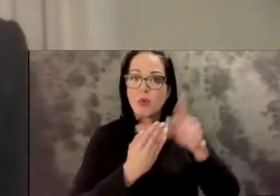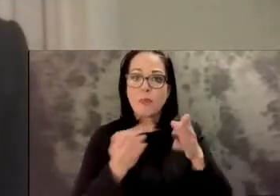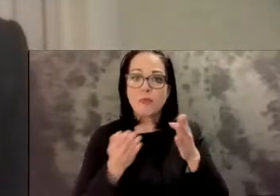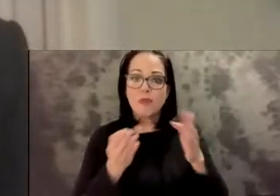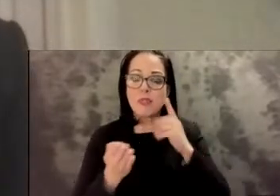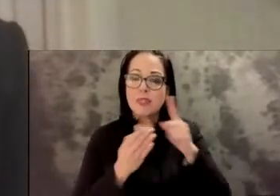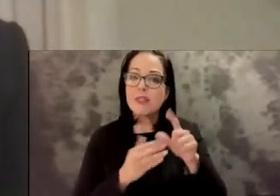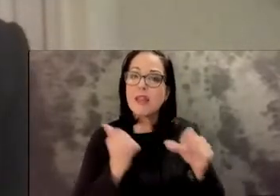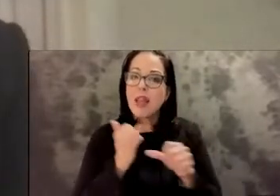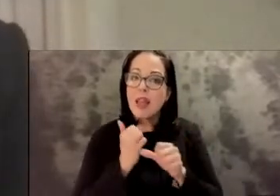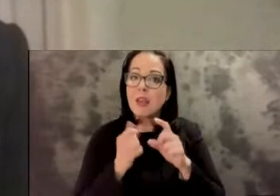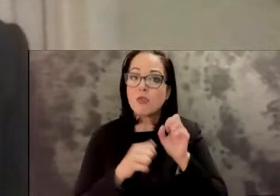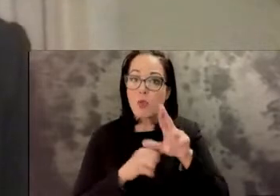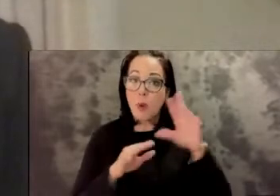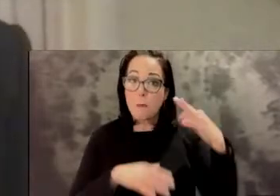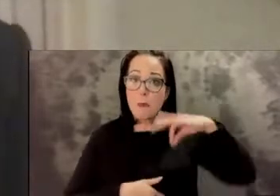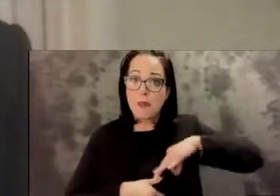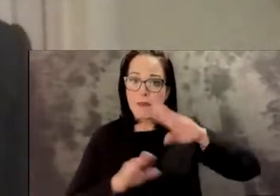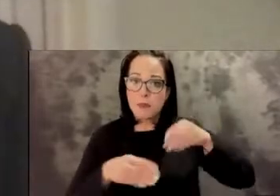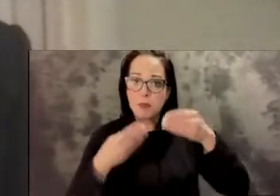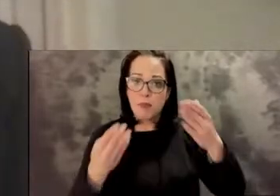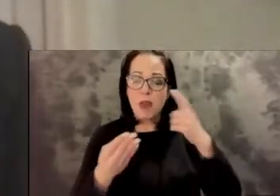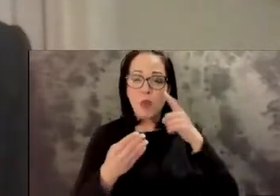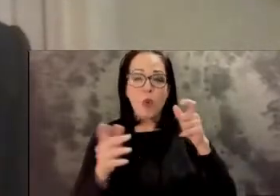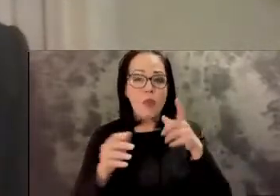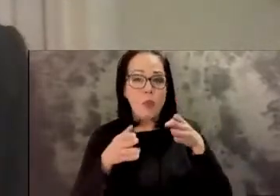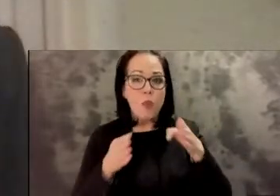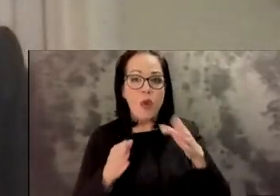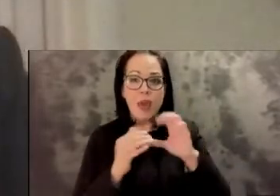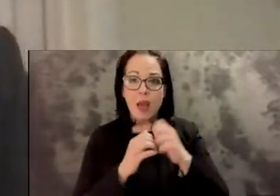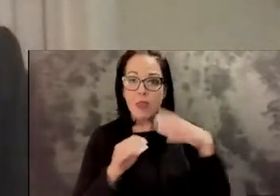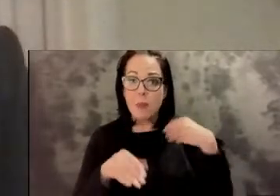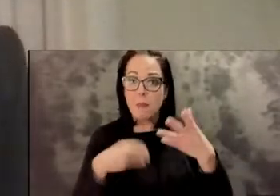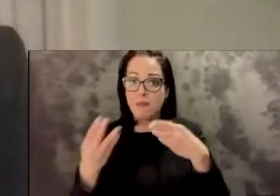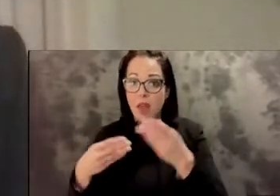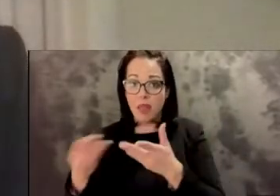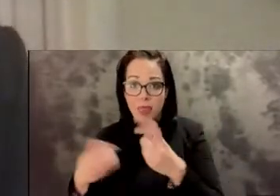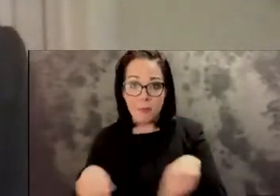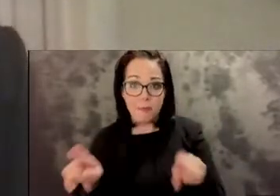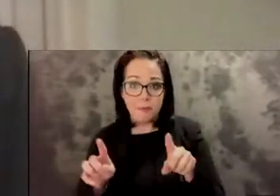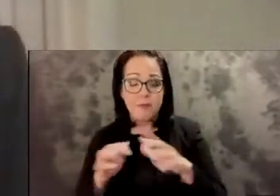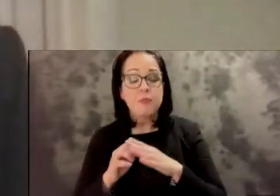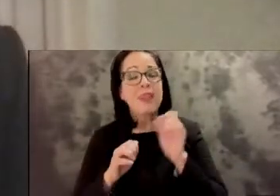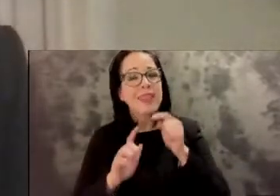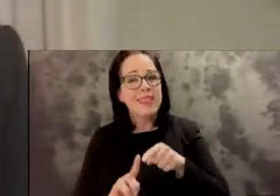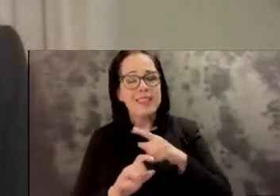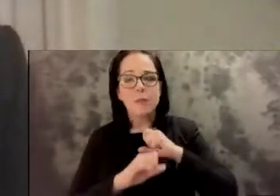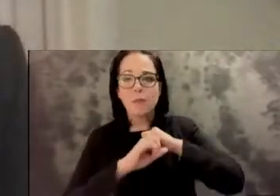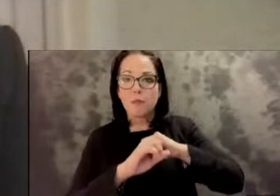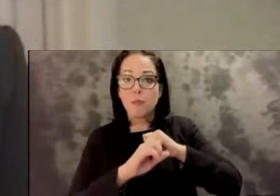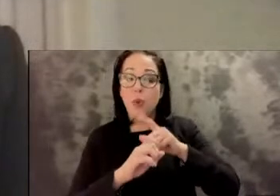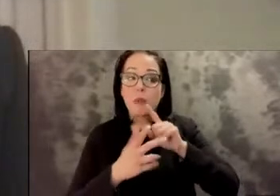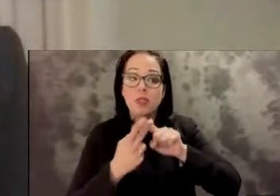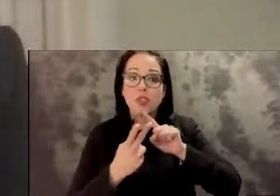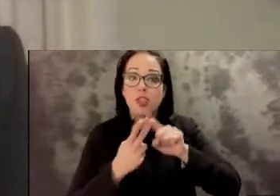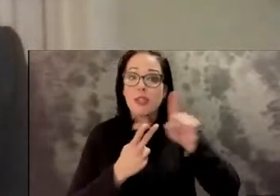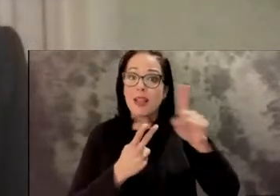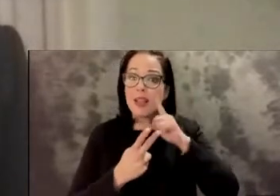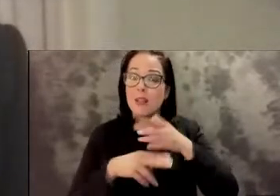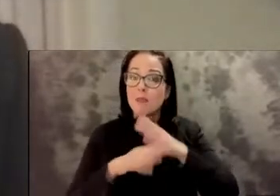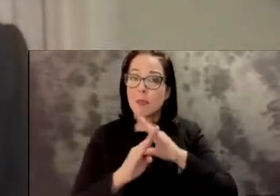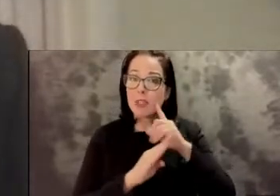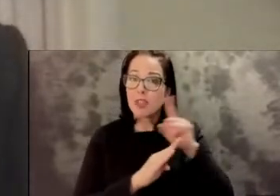or benefits that they provide, or the manner in which they provide them. This prohibition applies to intentional